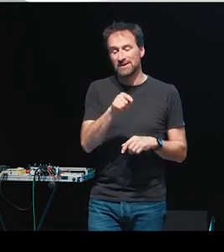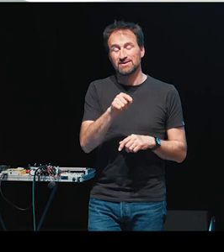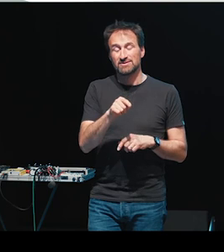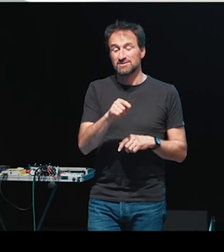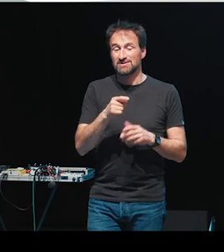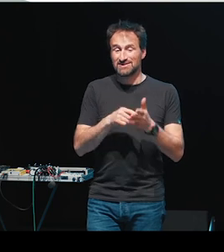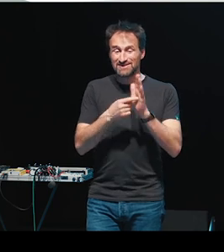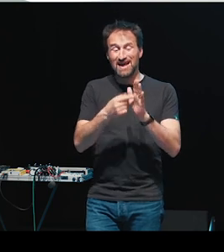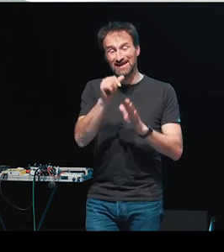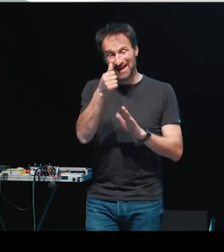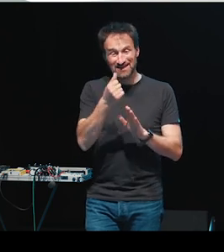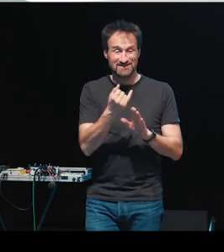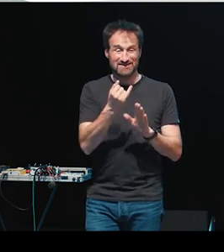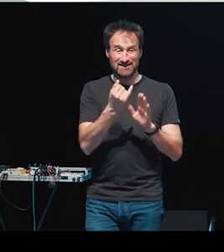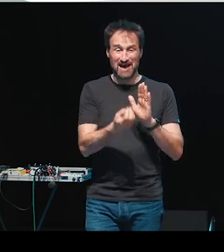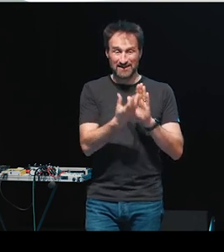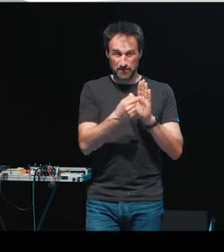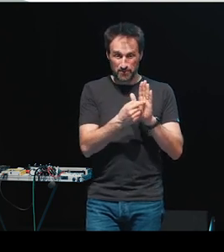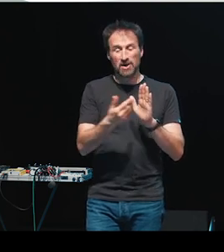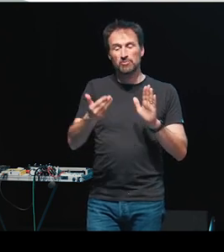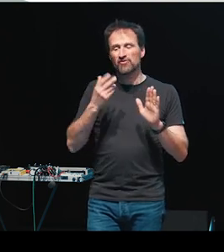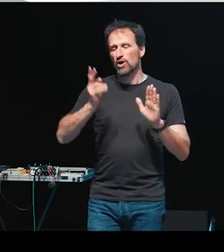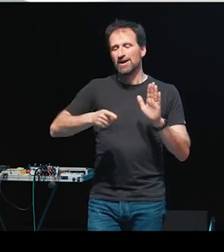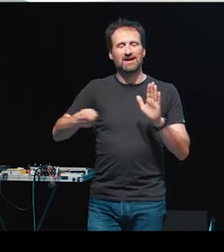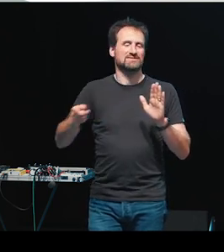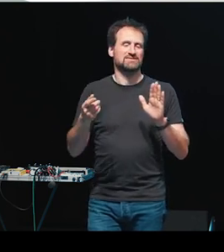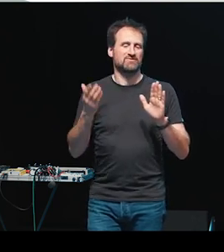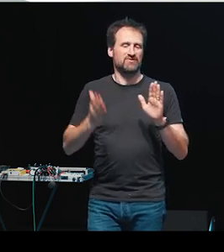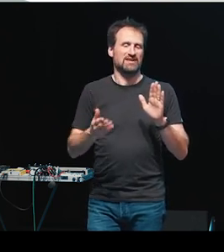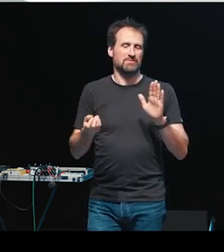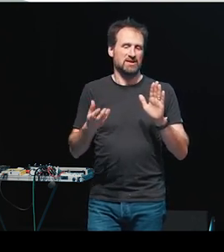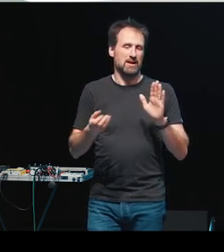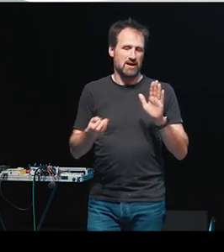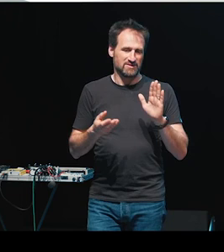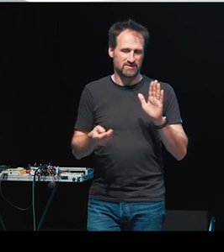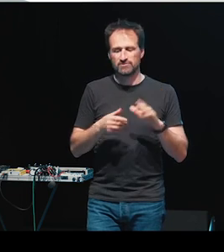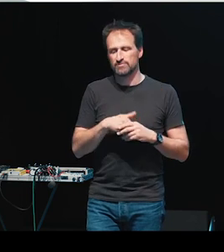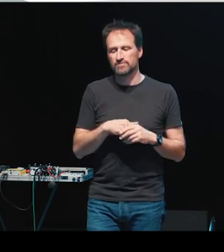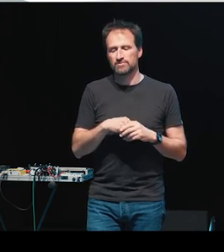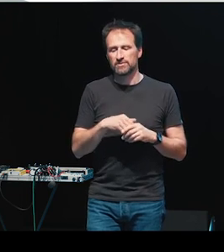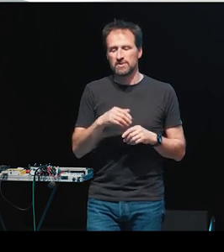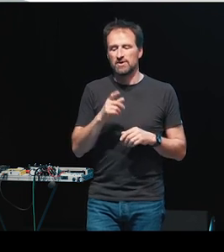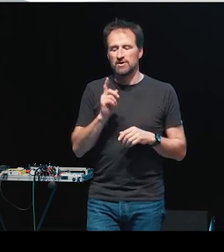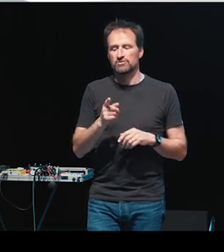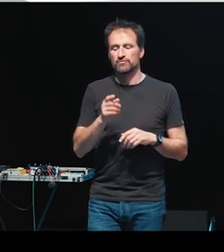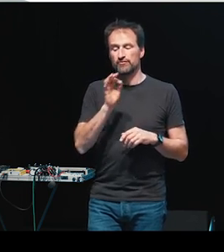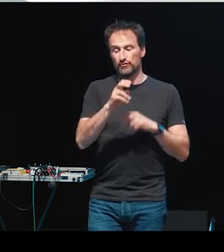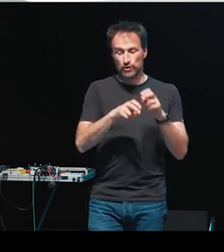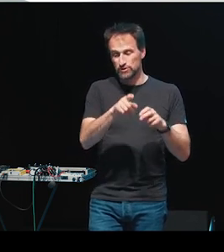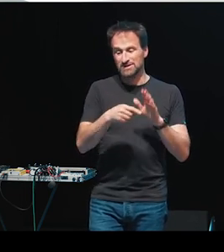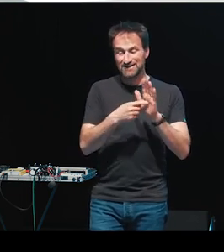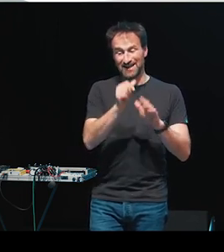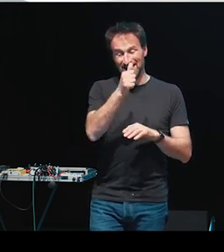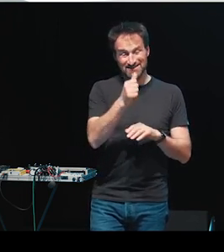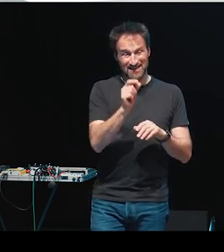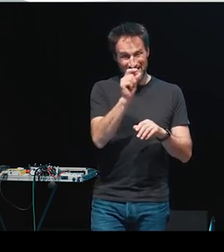item in the list before the rest of them have finished loading. So on small screens, you may only have room to show the first one or two items. So it's nice that you could render